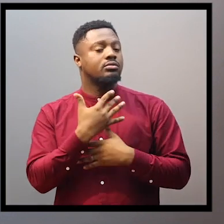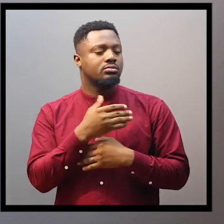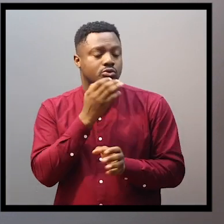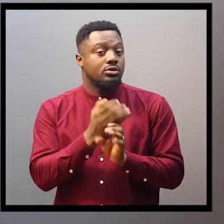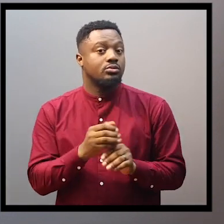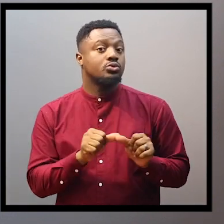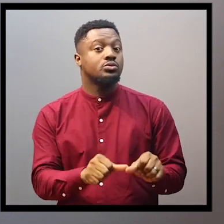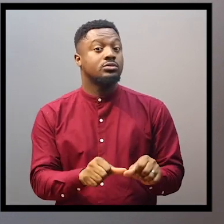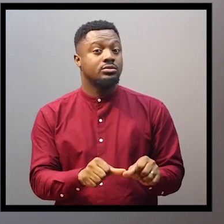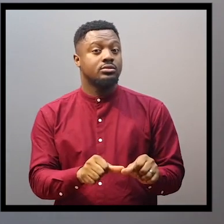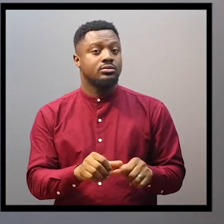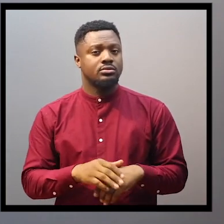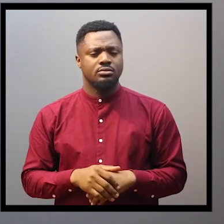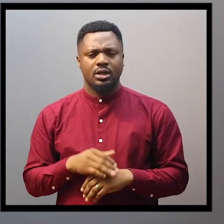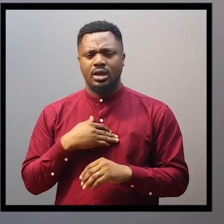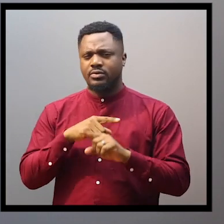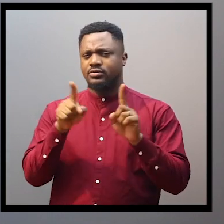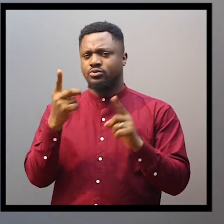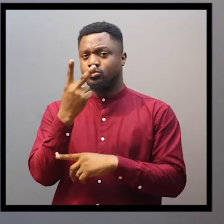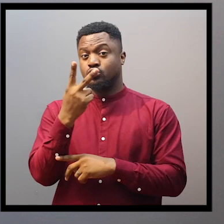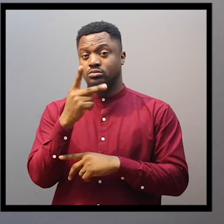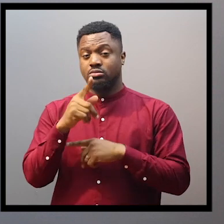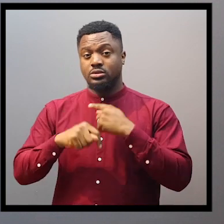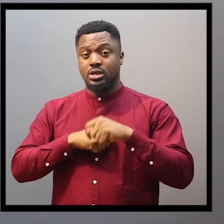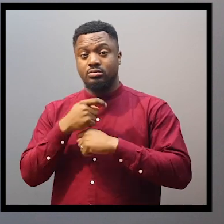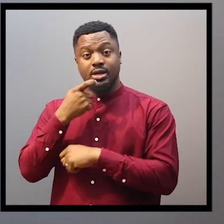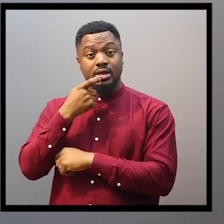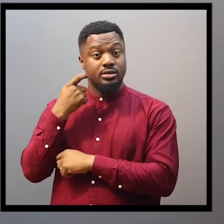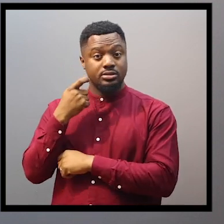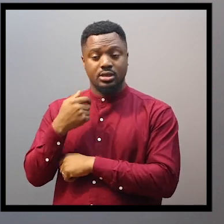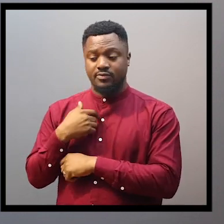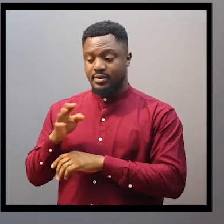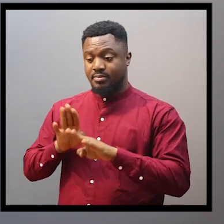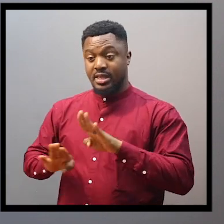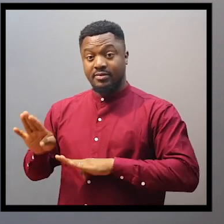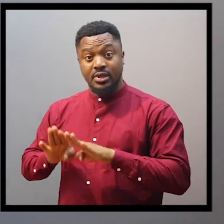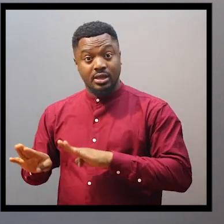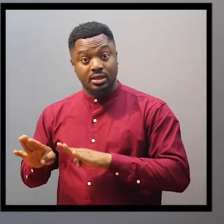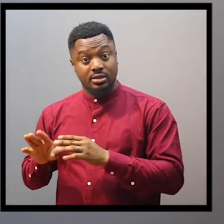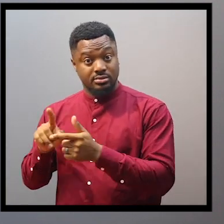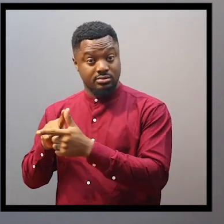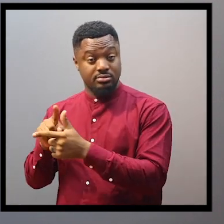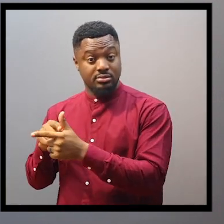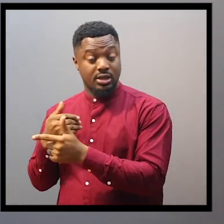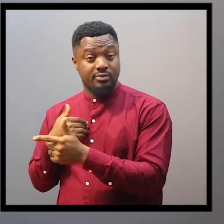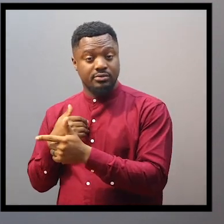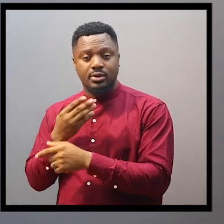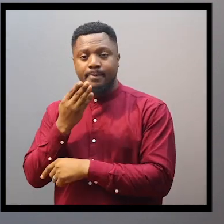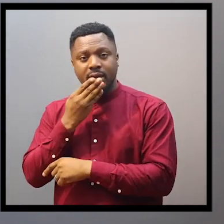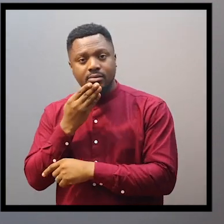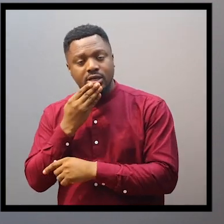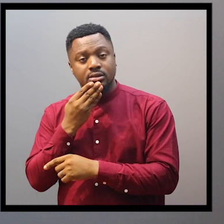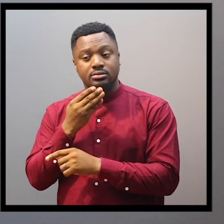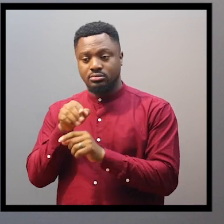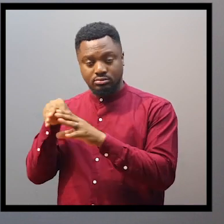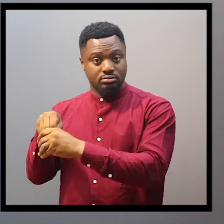consequences of the behavior. There are generally two types of addictions: the behavioral addictions, of which gambling is an example,